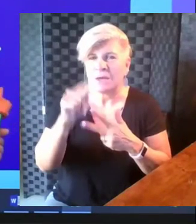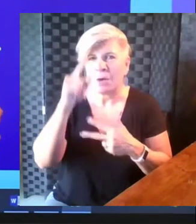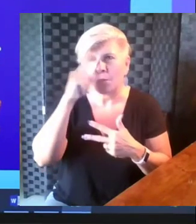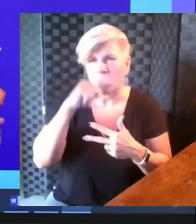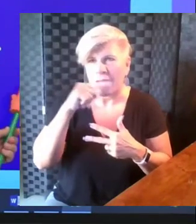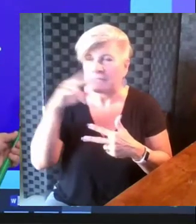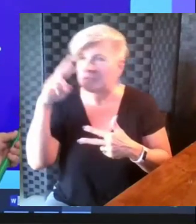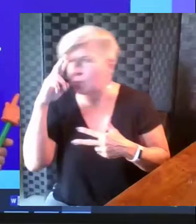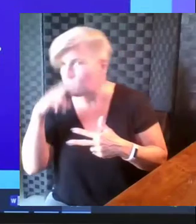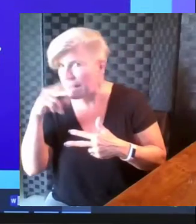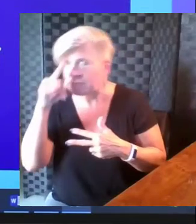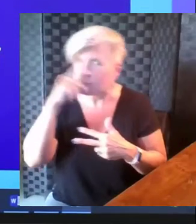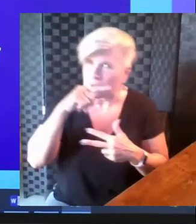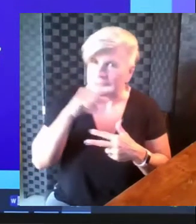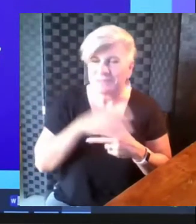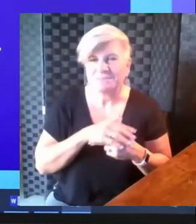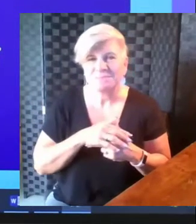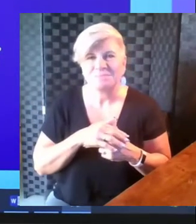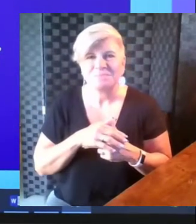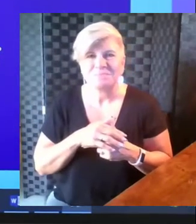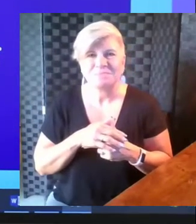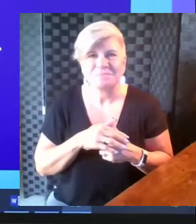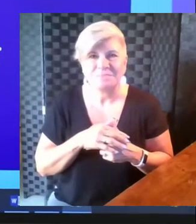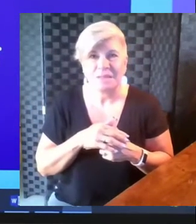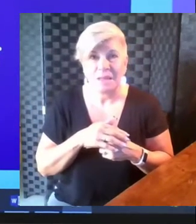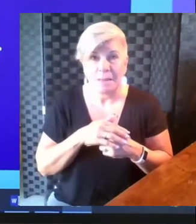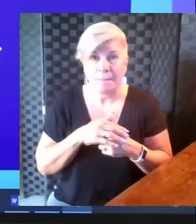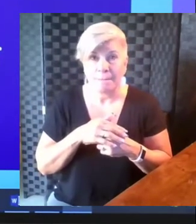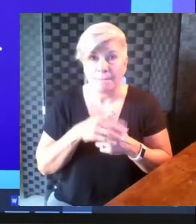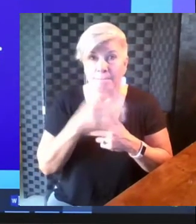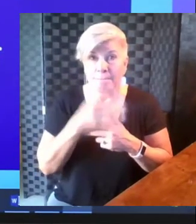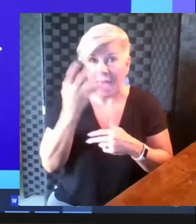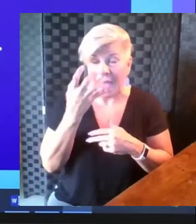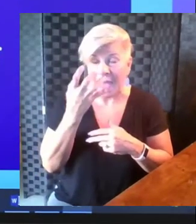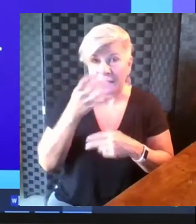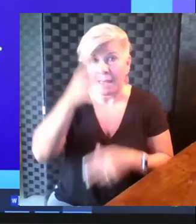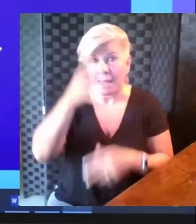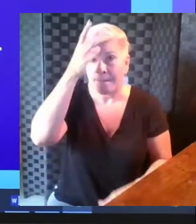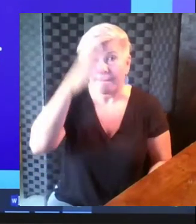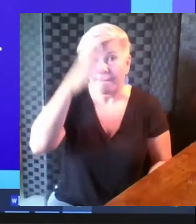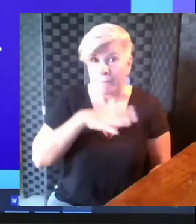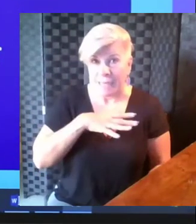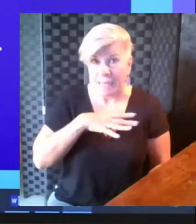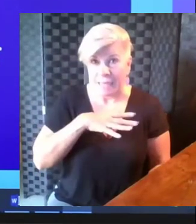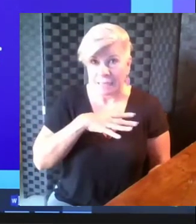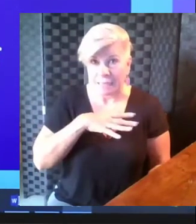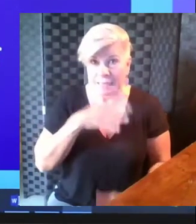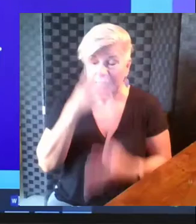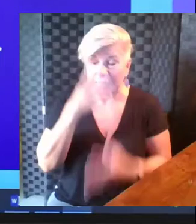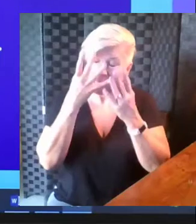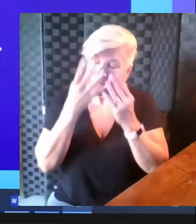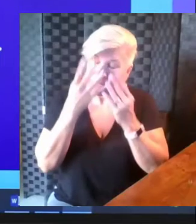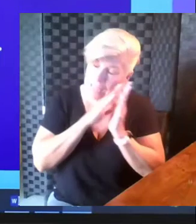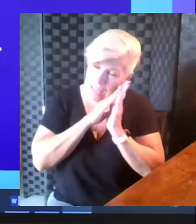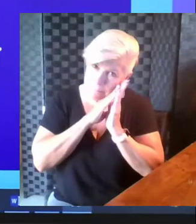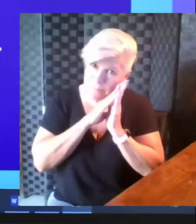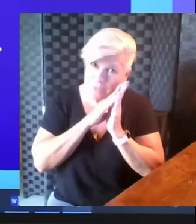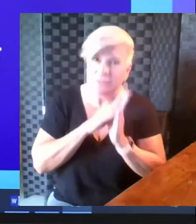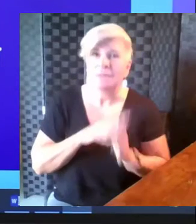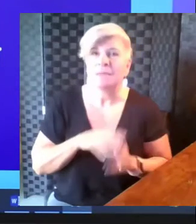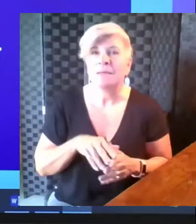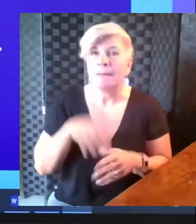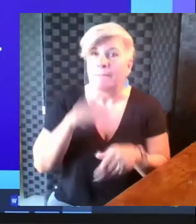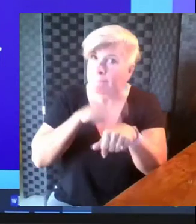Er-at, rat. Now I can read them quicker. Mad, man,